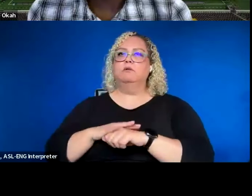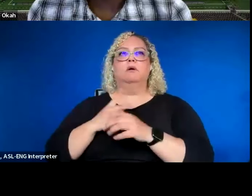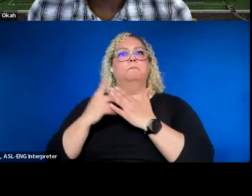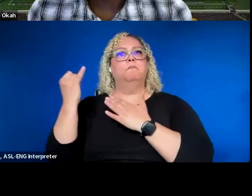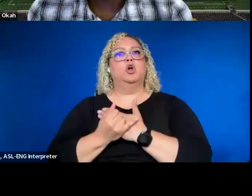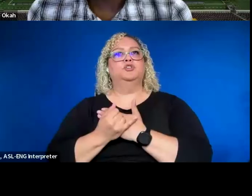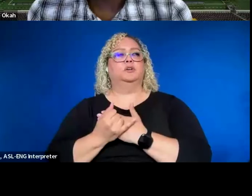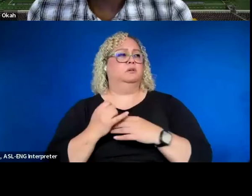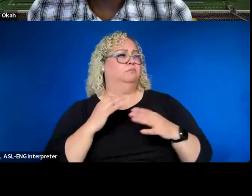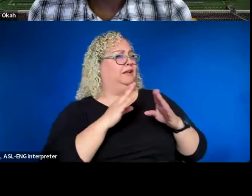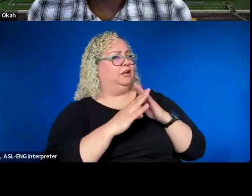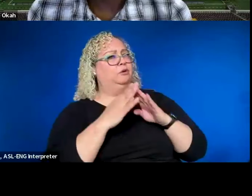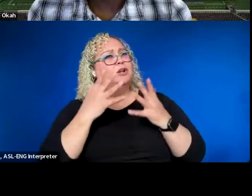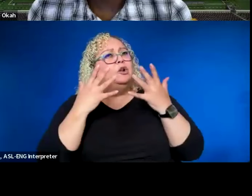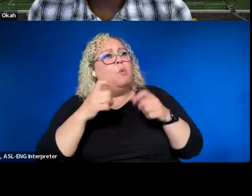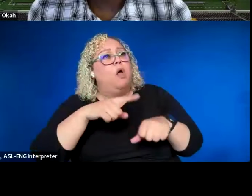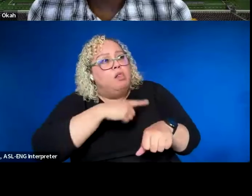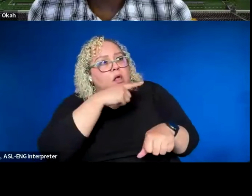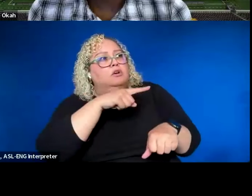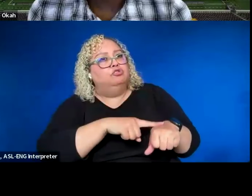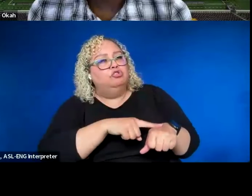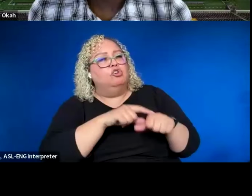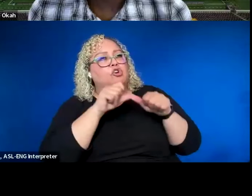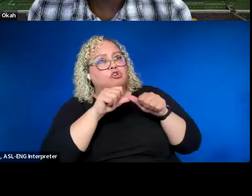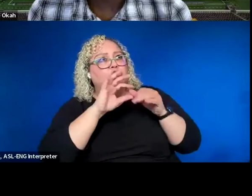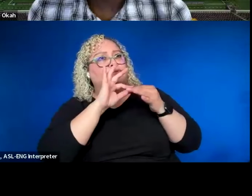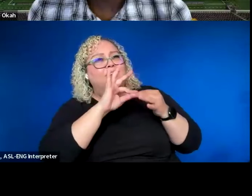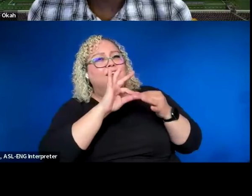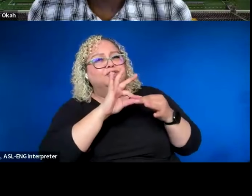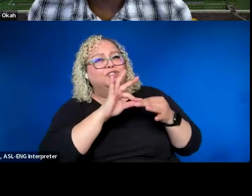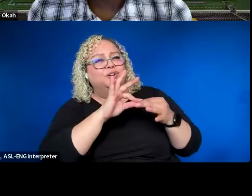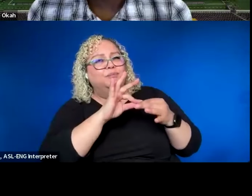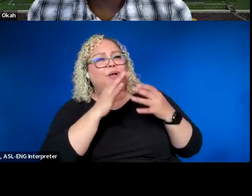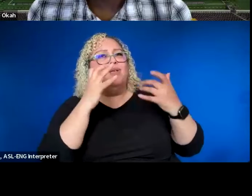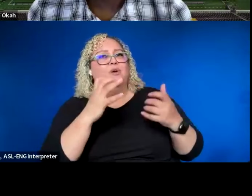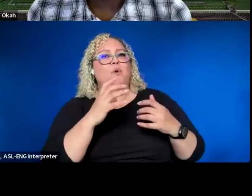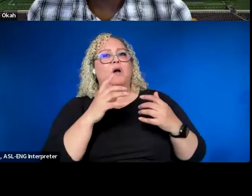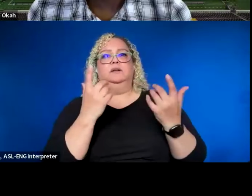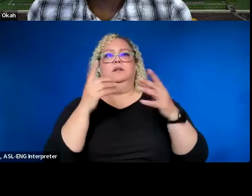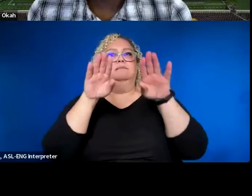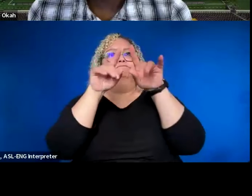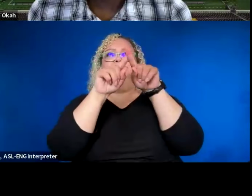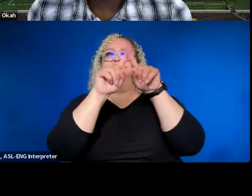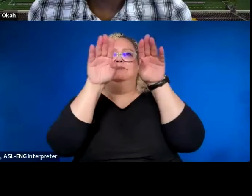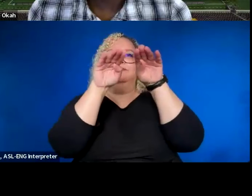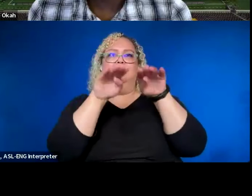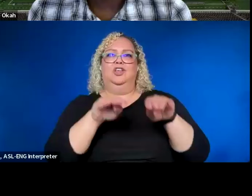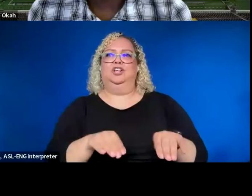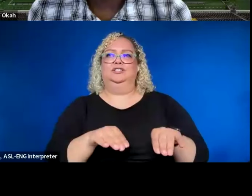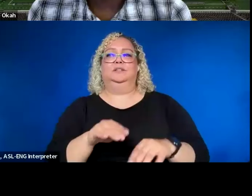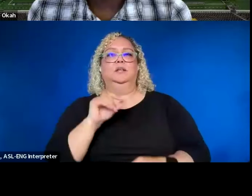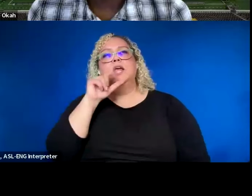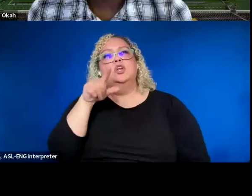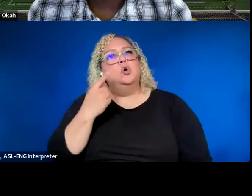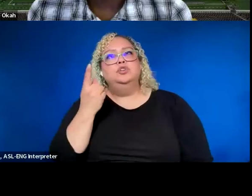Communities want long-term relationships, and they want those relationships at multiple levels. They don't just want to